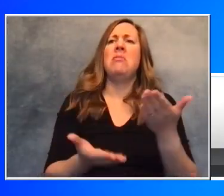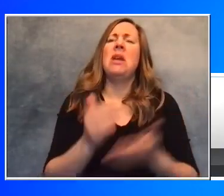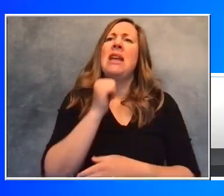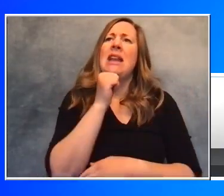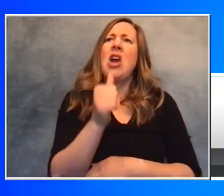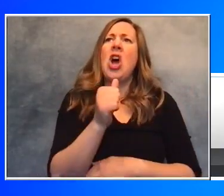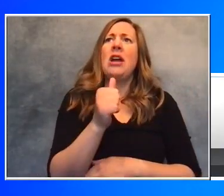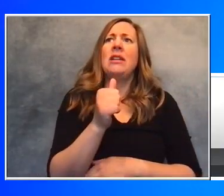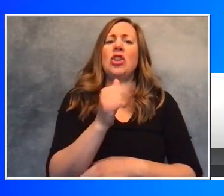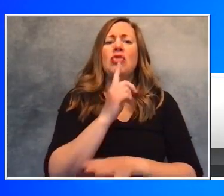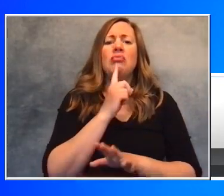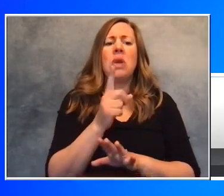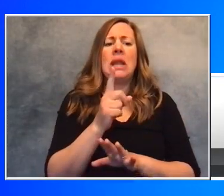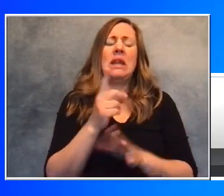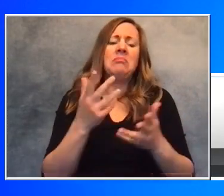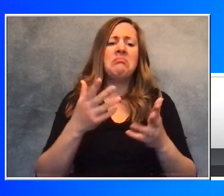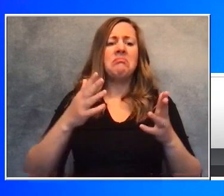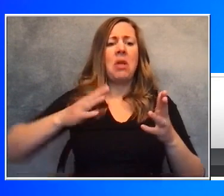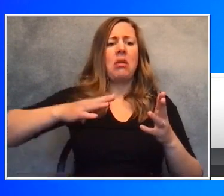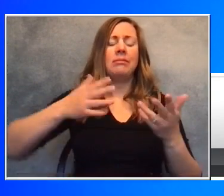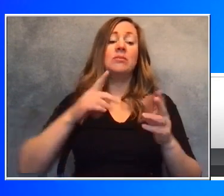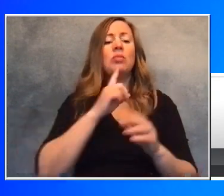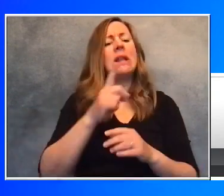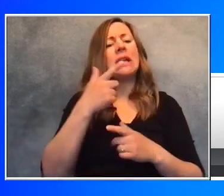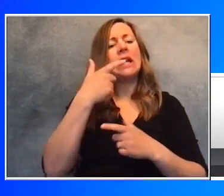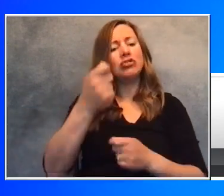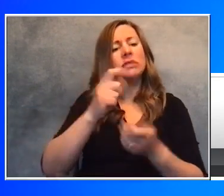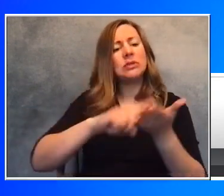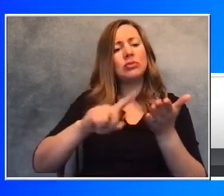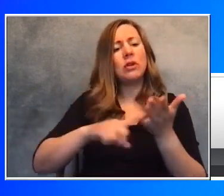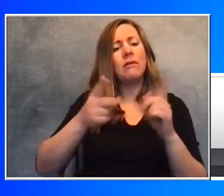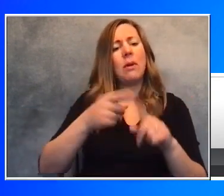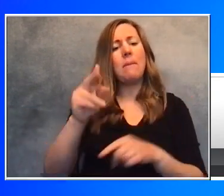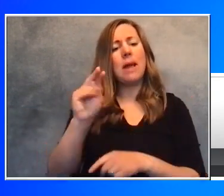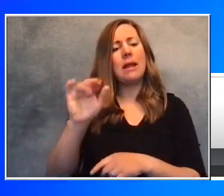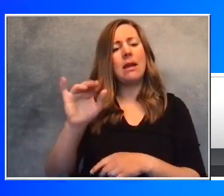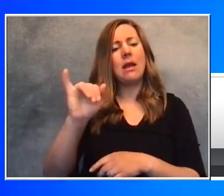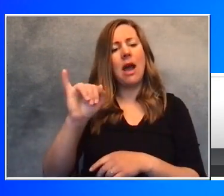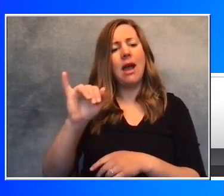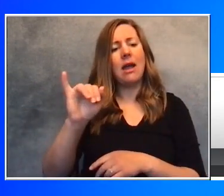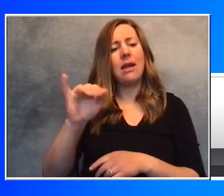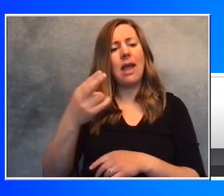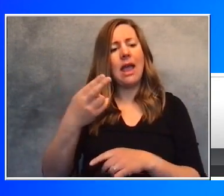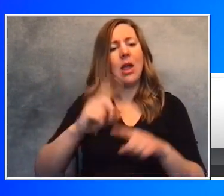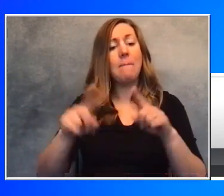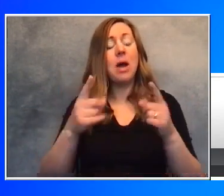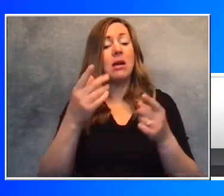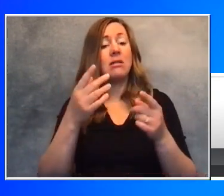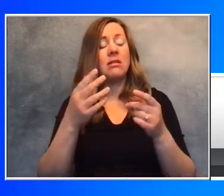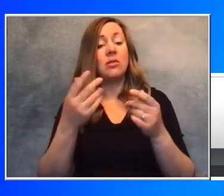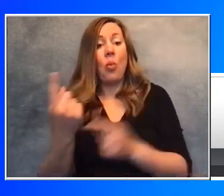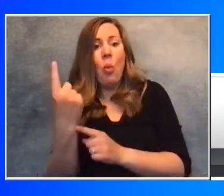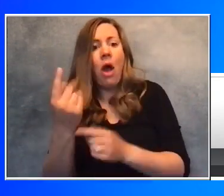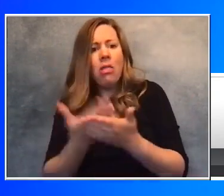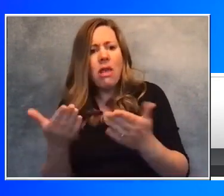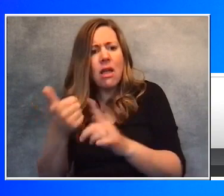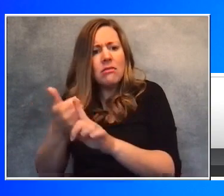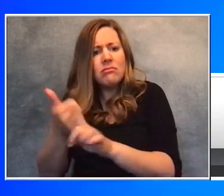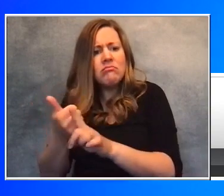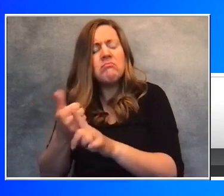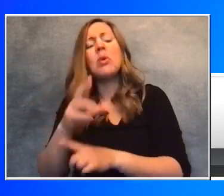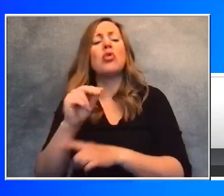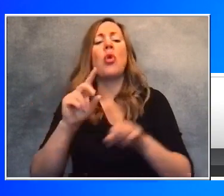interesting research from the NIH, it might be some overlapping different syndromes that are due